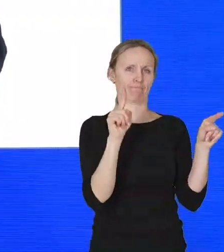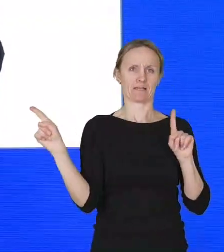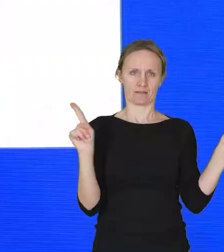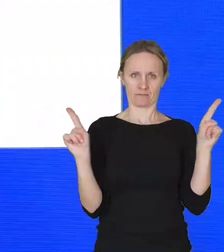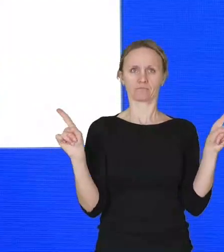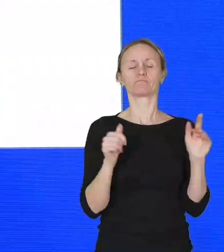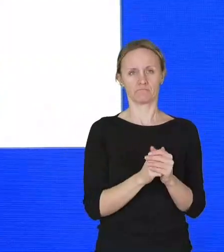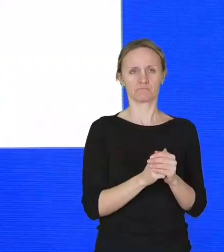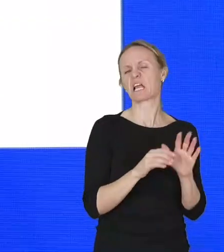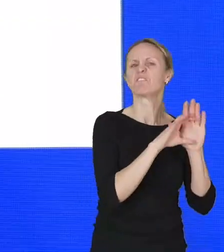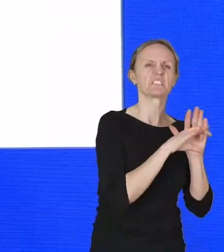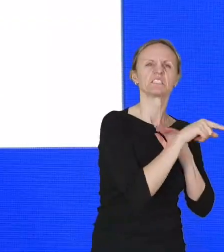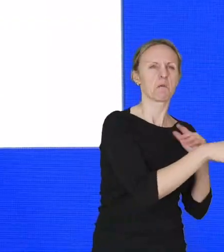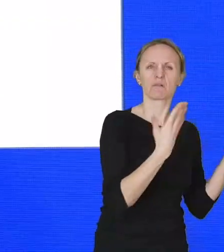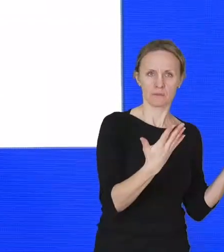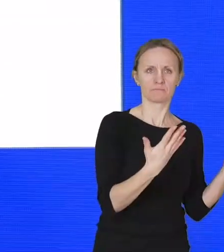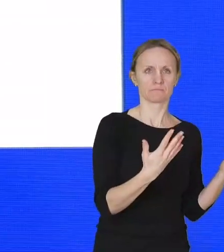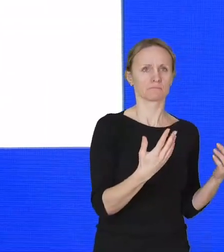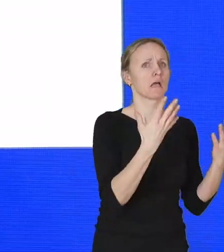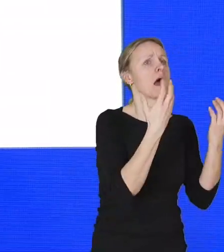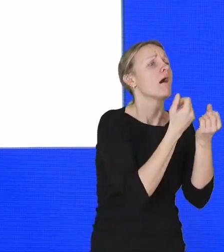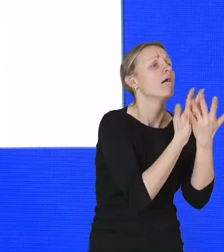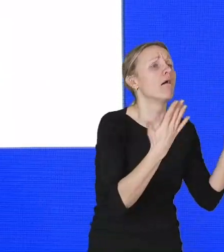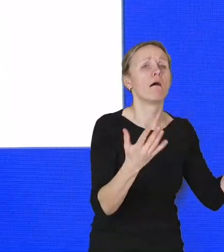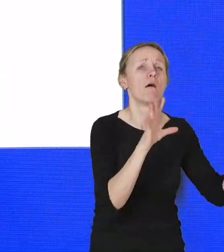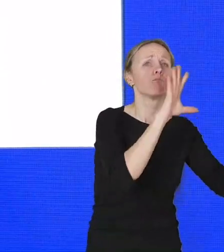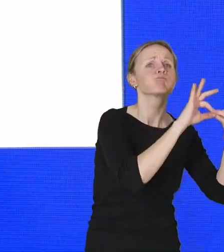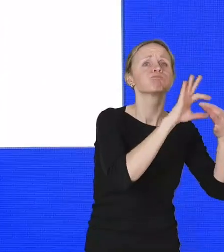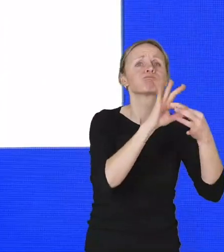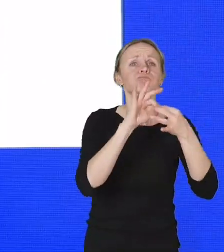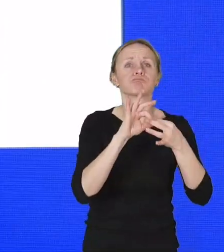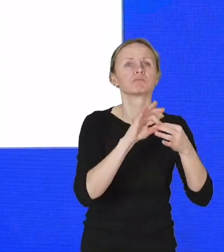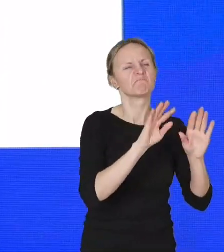So state aid is complex, but if we let everyone